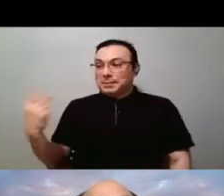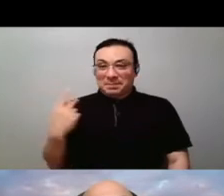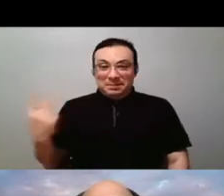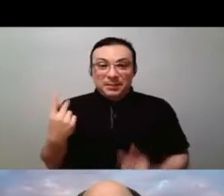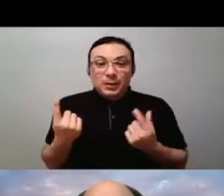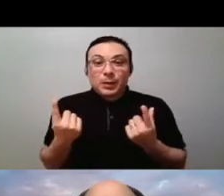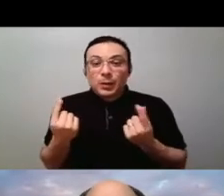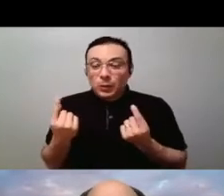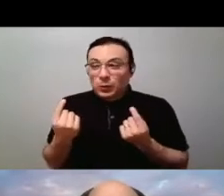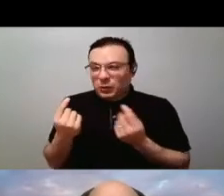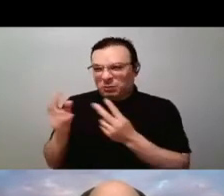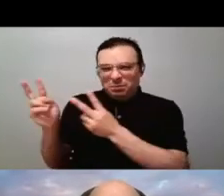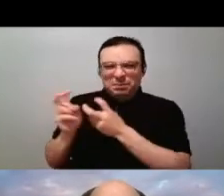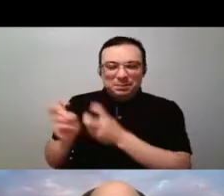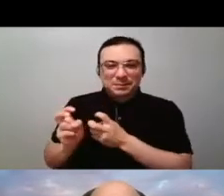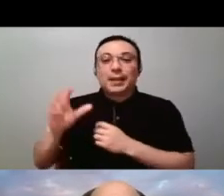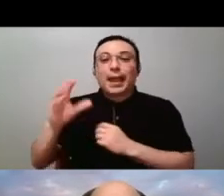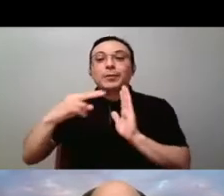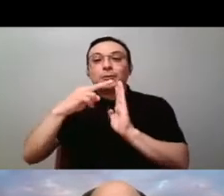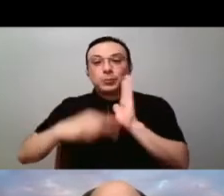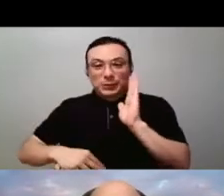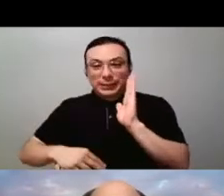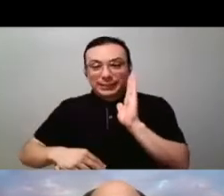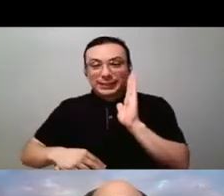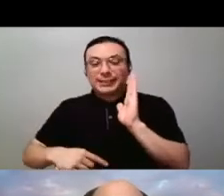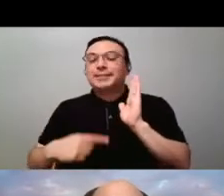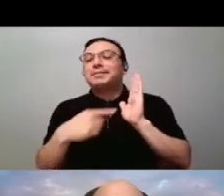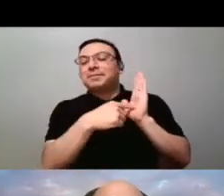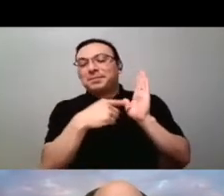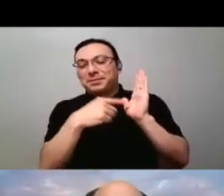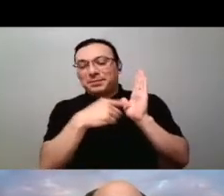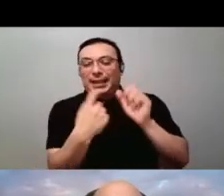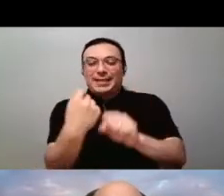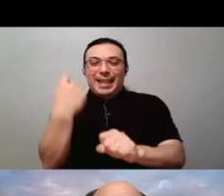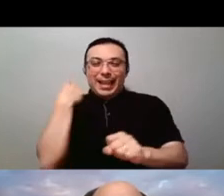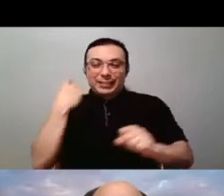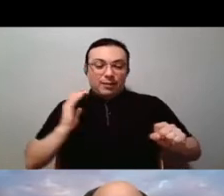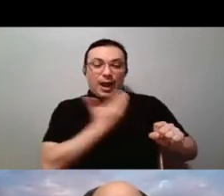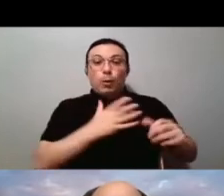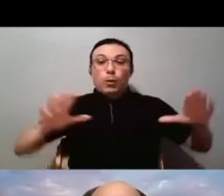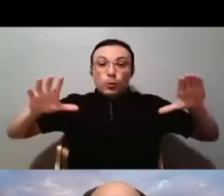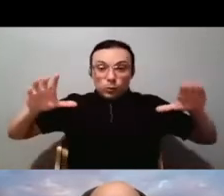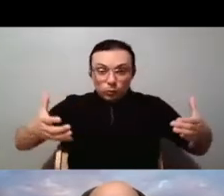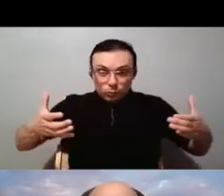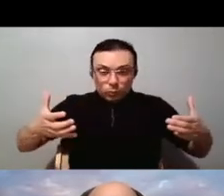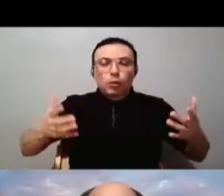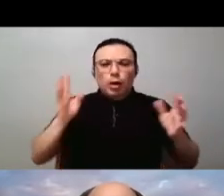read from the introduction of a zine that the collective created last year as part of the uprising.